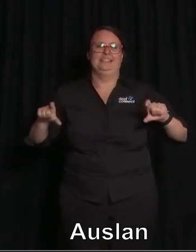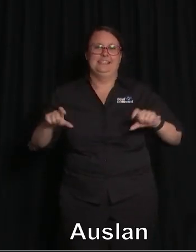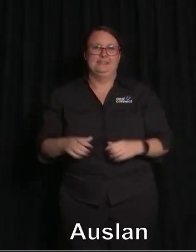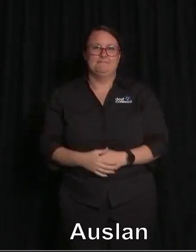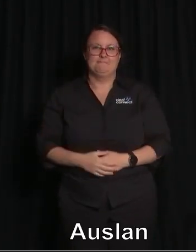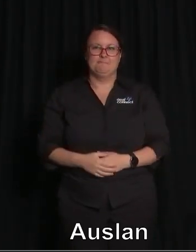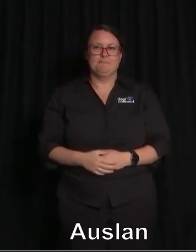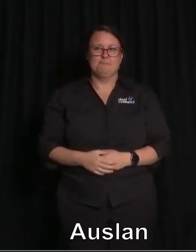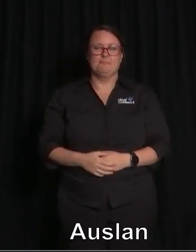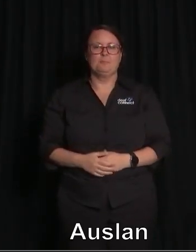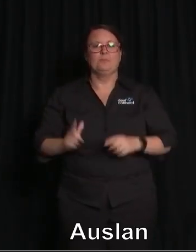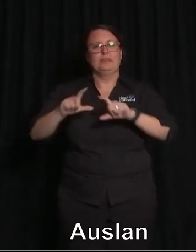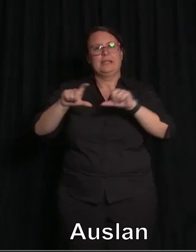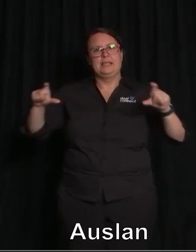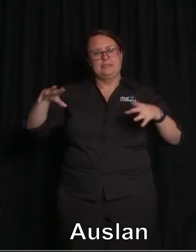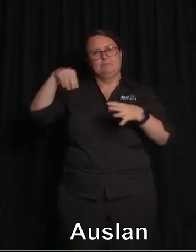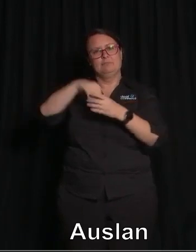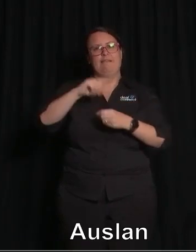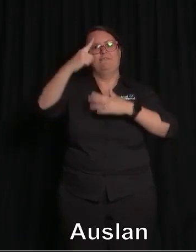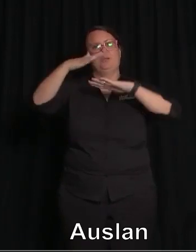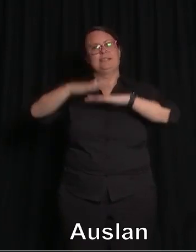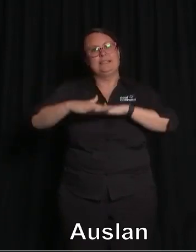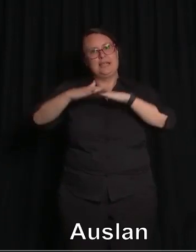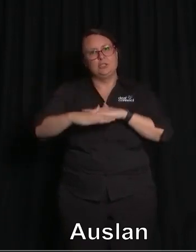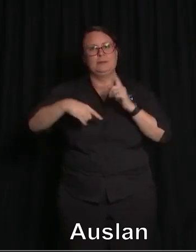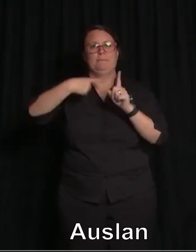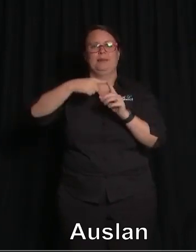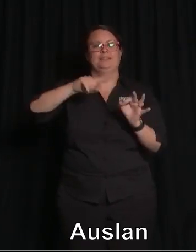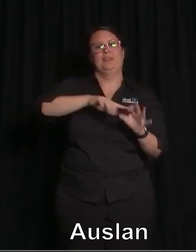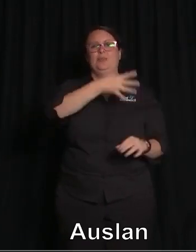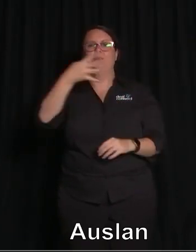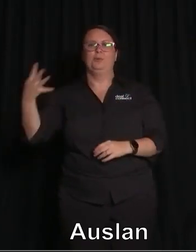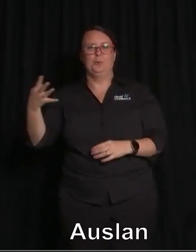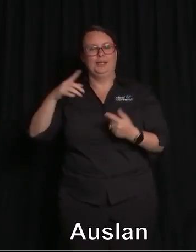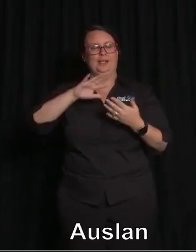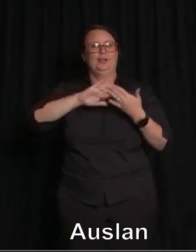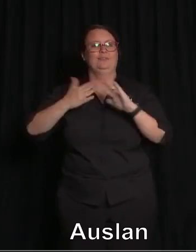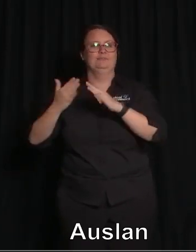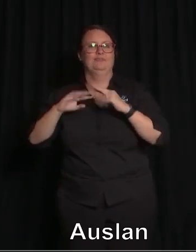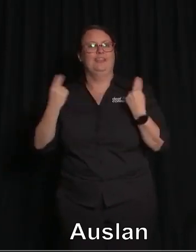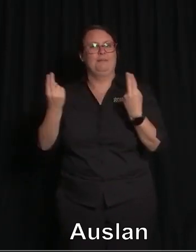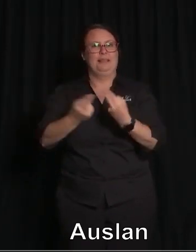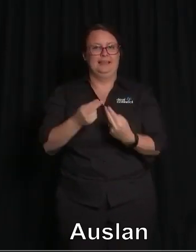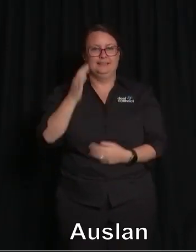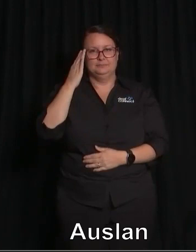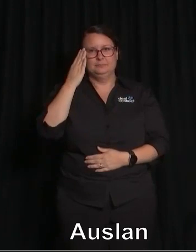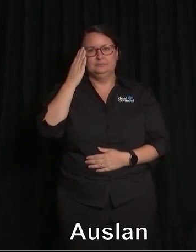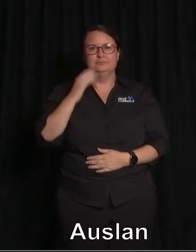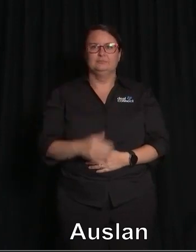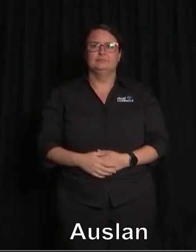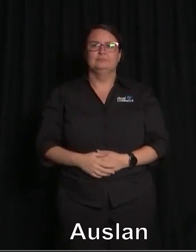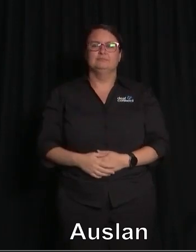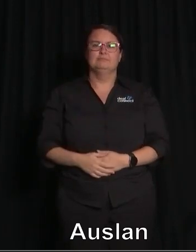stick encapsulates the elements of the First Nations people and the LGBTQIA+ family. We are